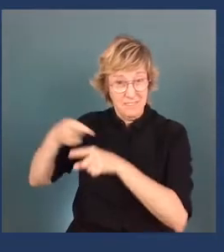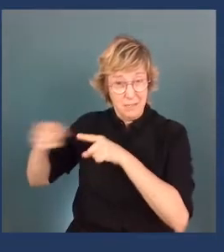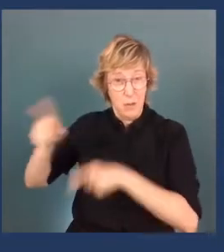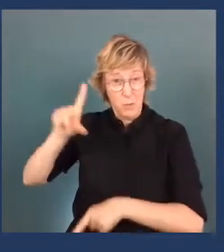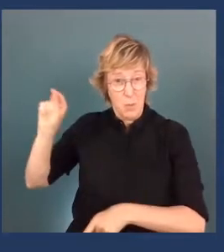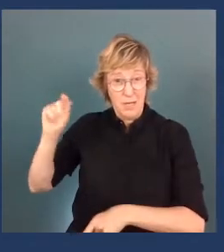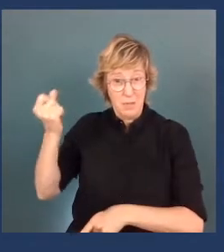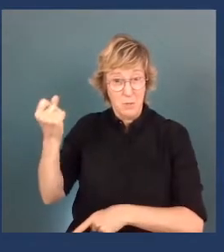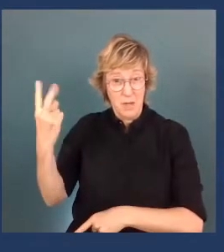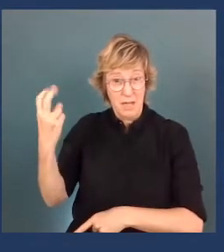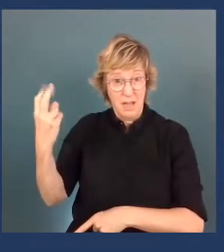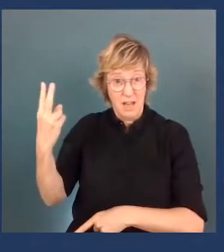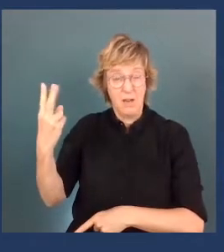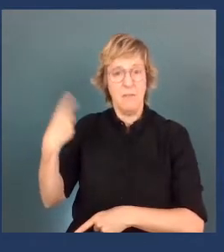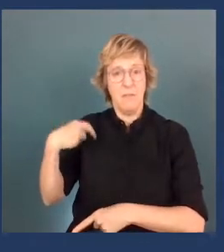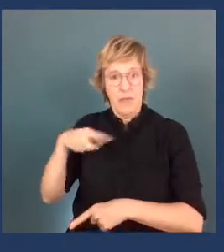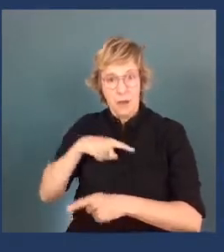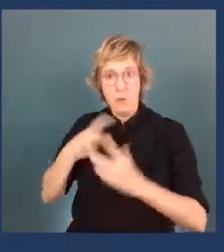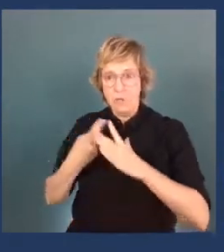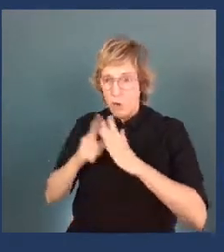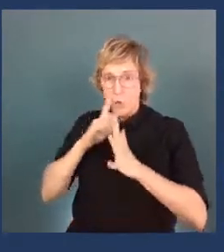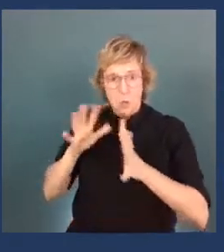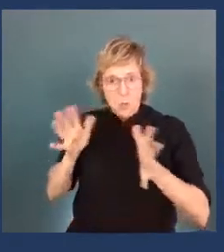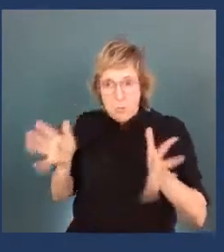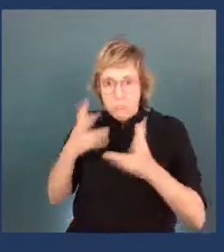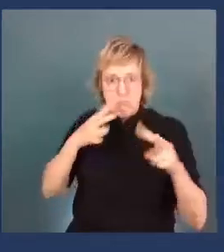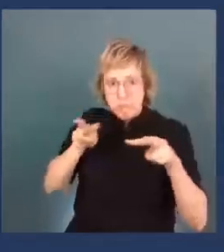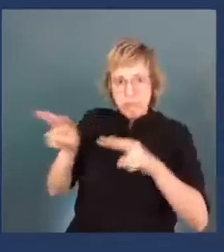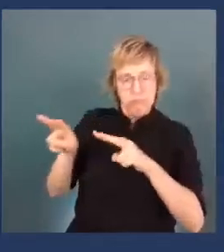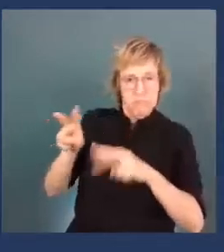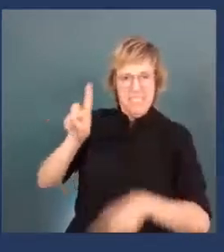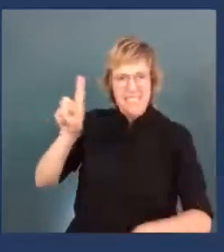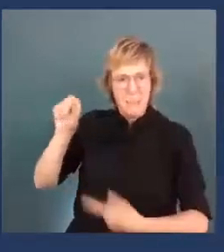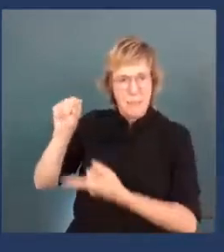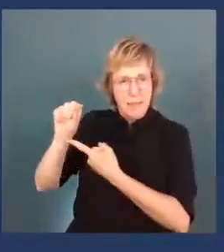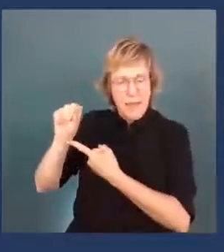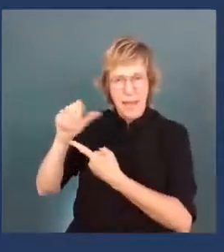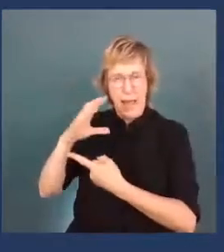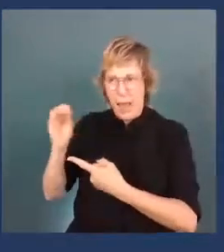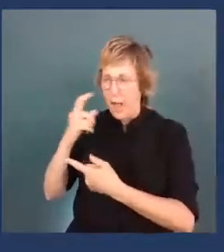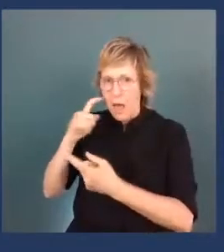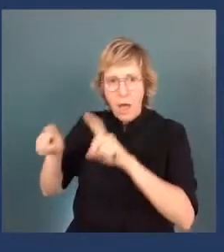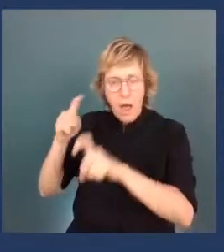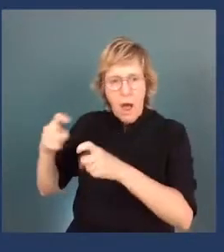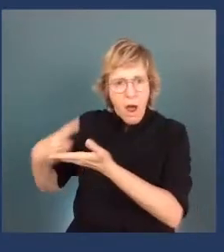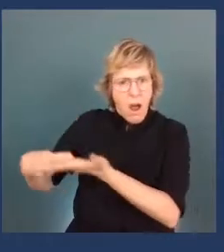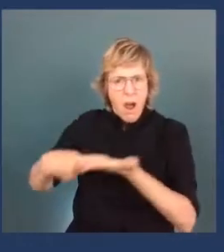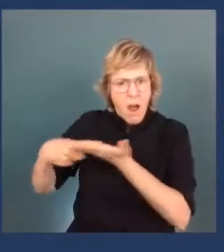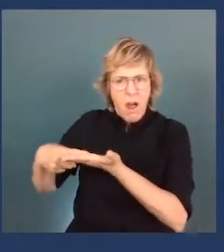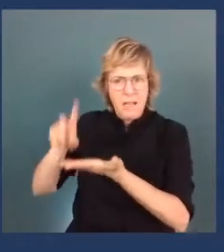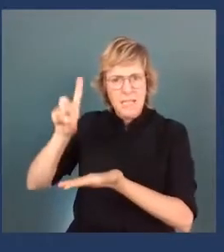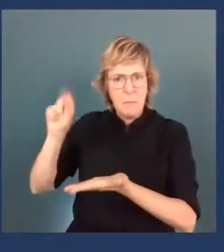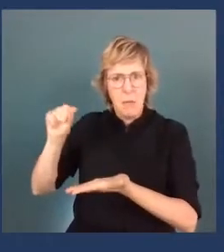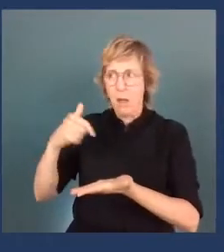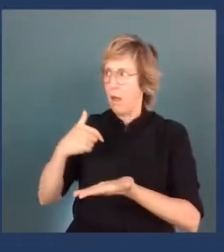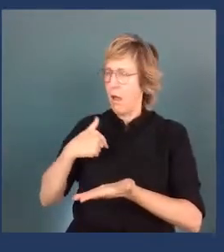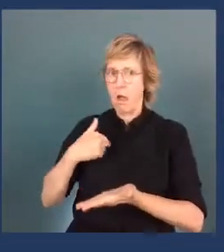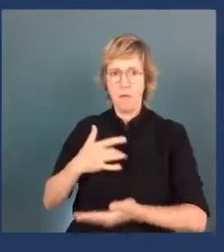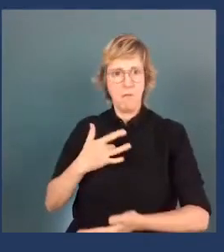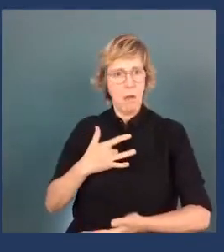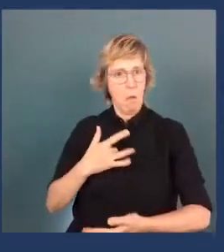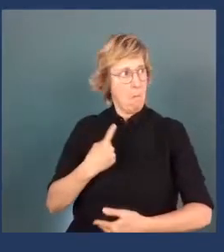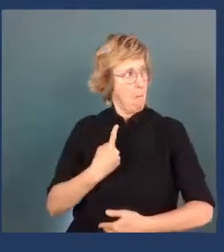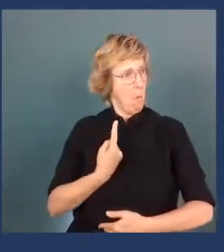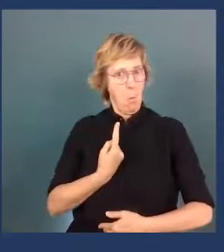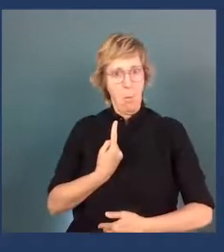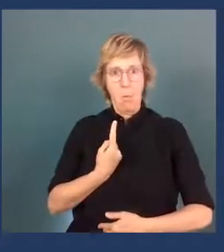and working with disabled talent and the whole conversation around disability. And suddenly I felt, as one of quite a few